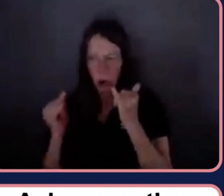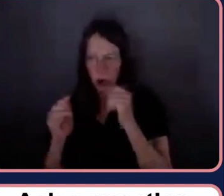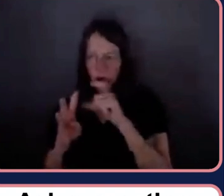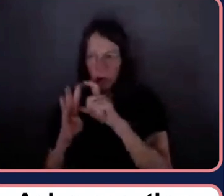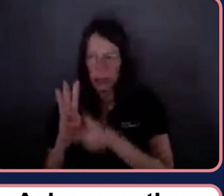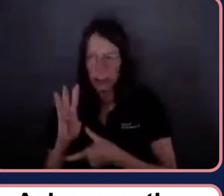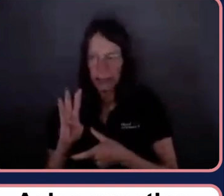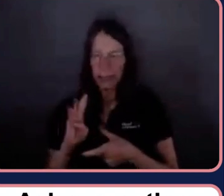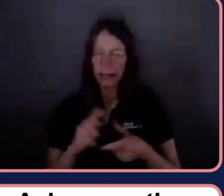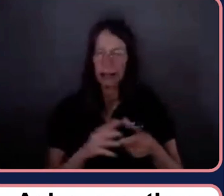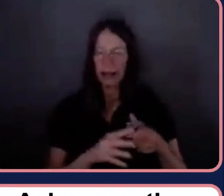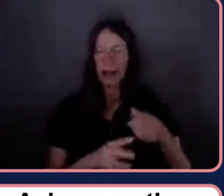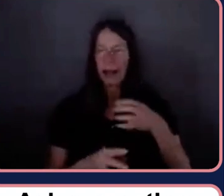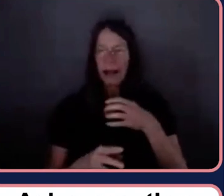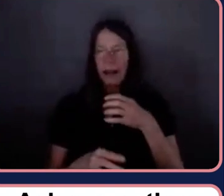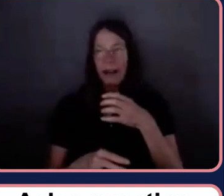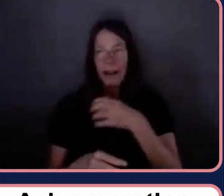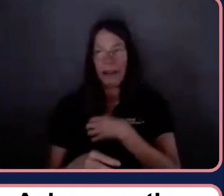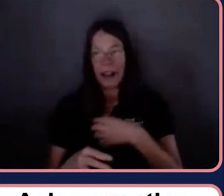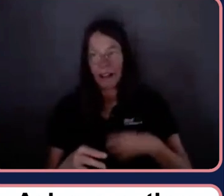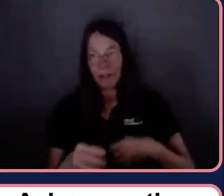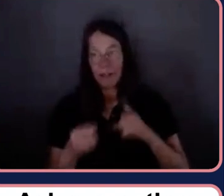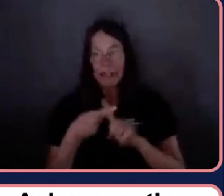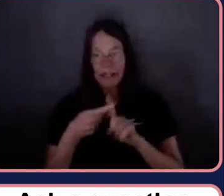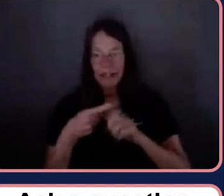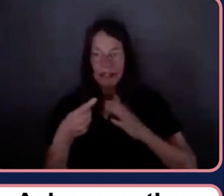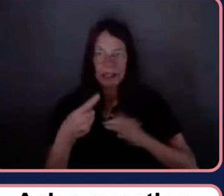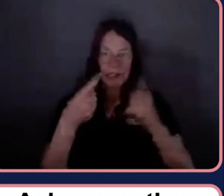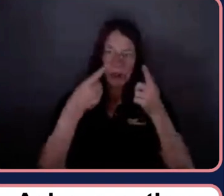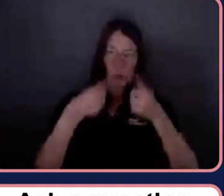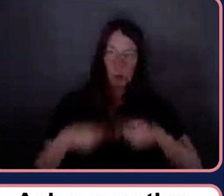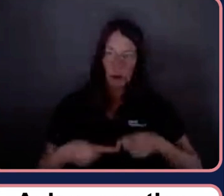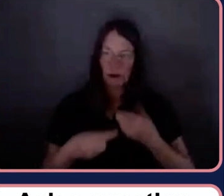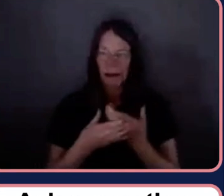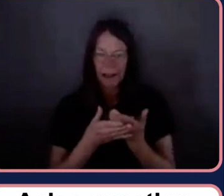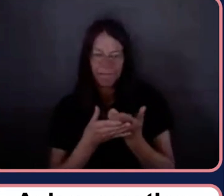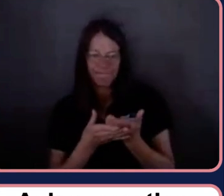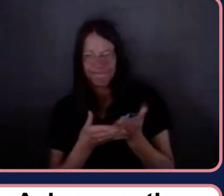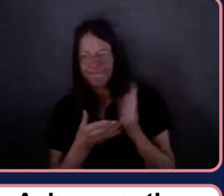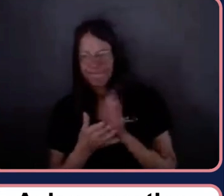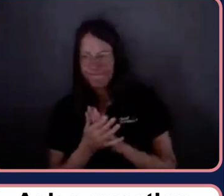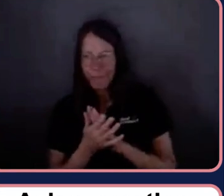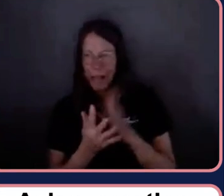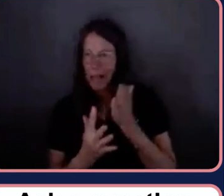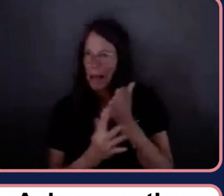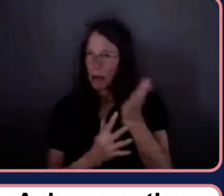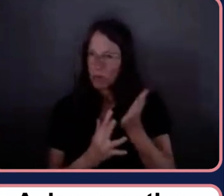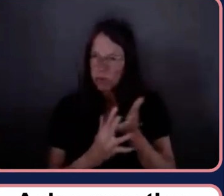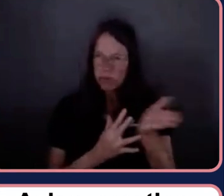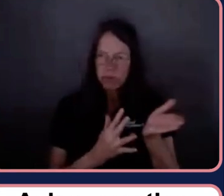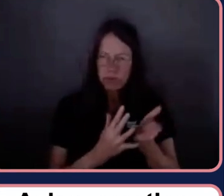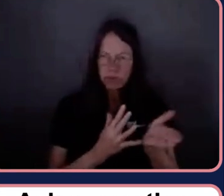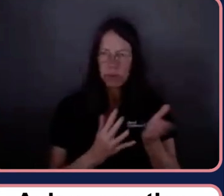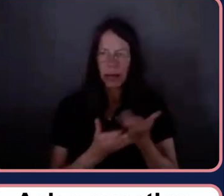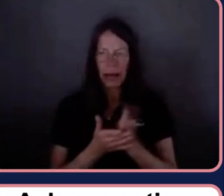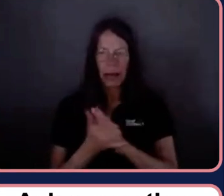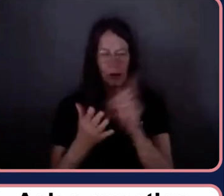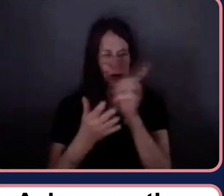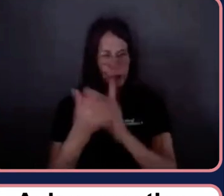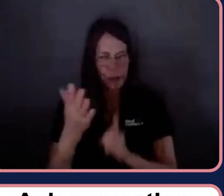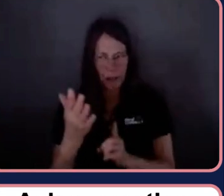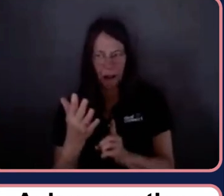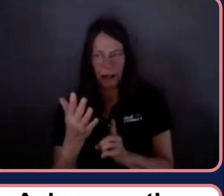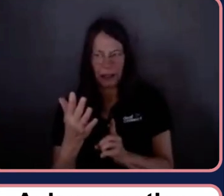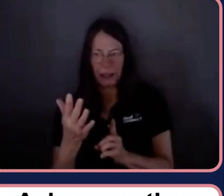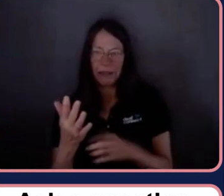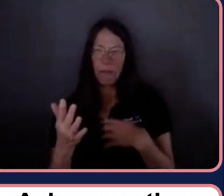around and working with the agency around how a pathway might be designed more specifically, as we've